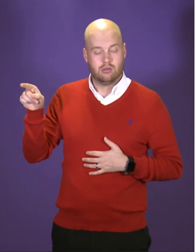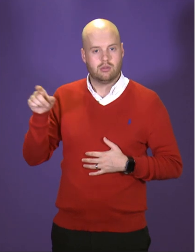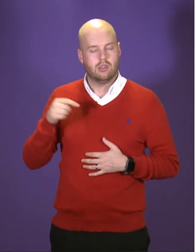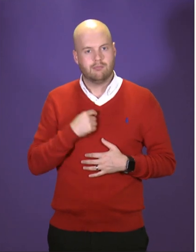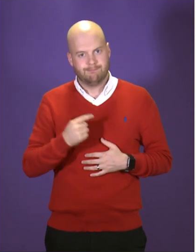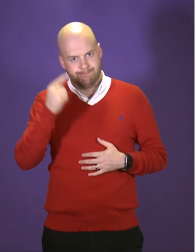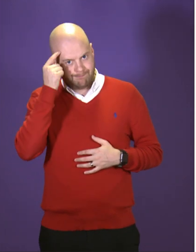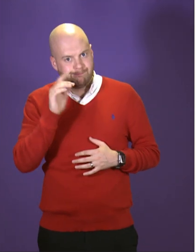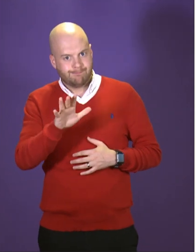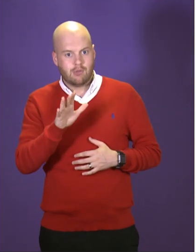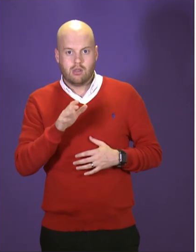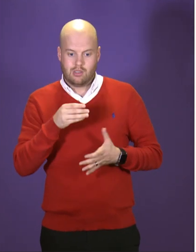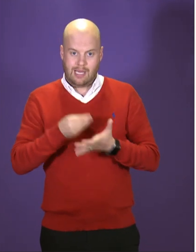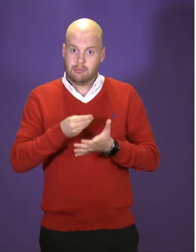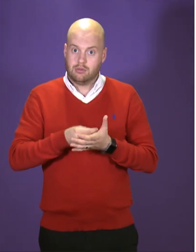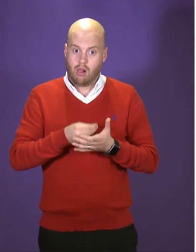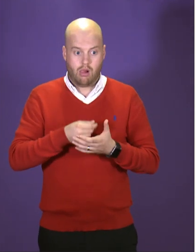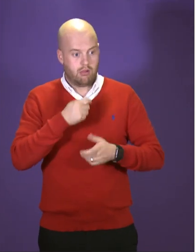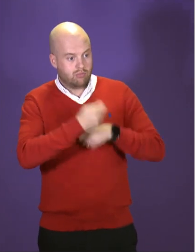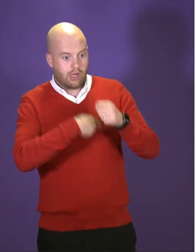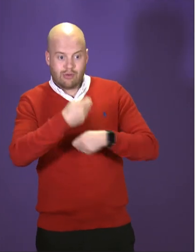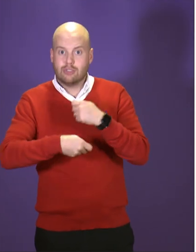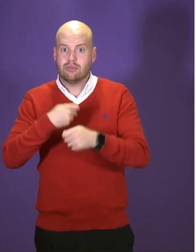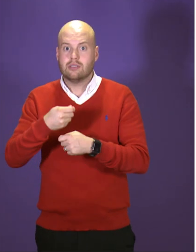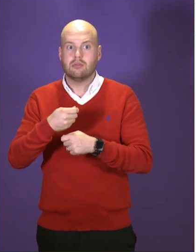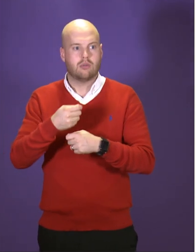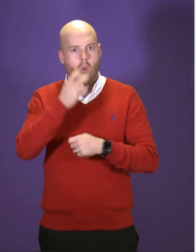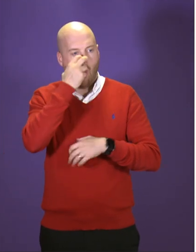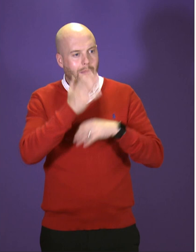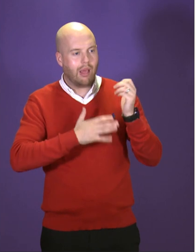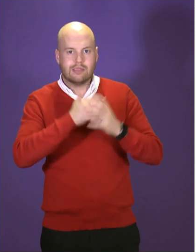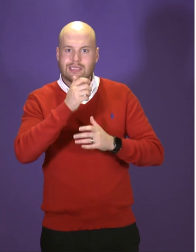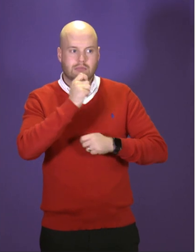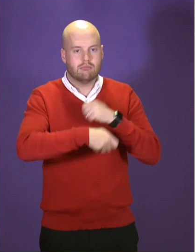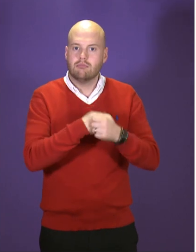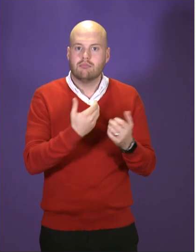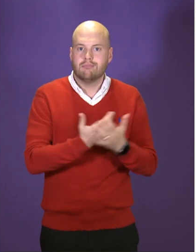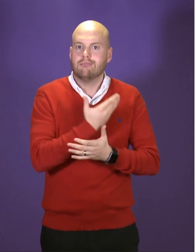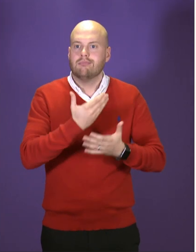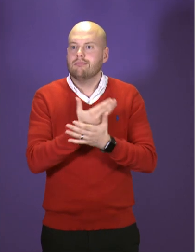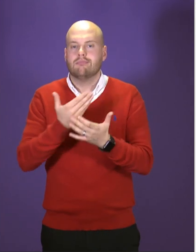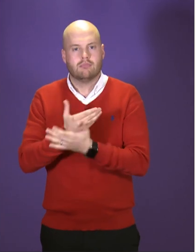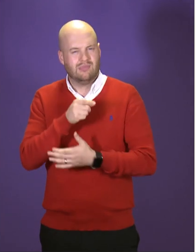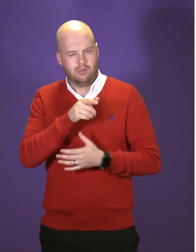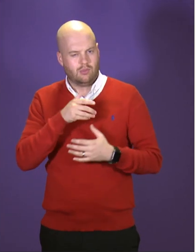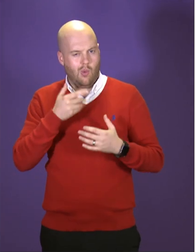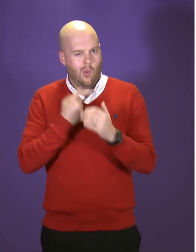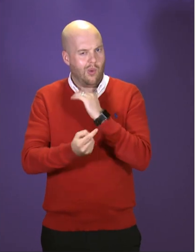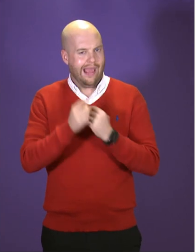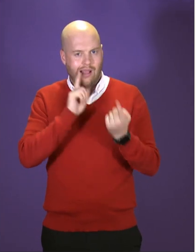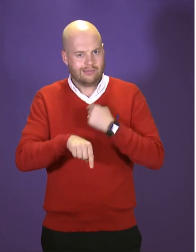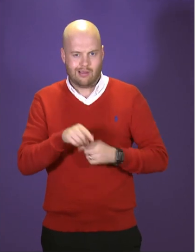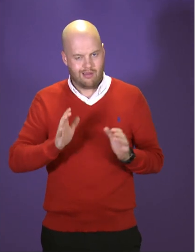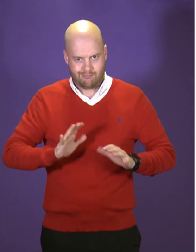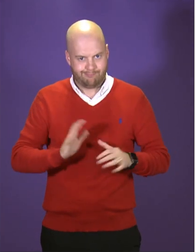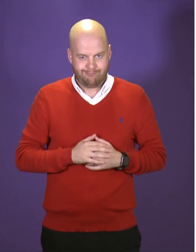capital regeneration on its own isn't the whole answer, and that sometimes, within the cultural sector, we've been a bit beguiled